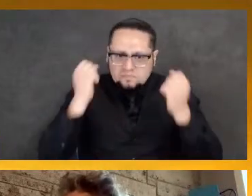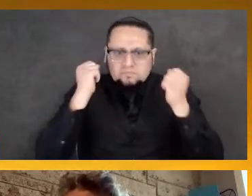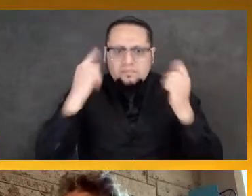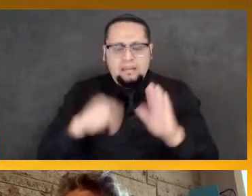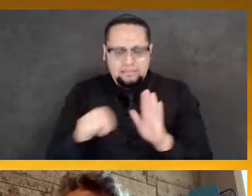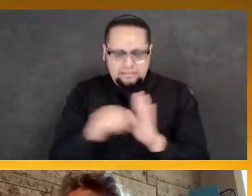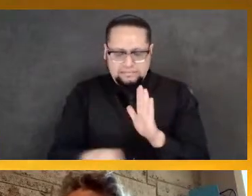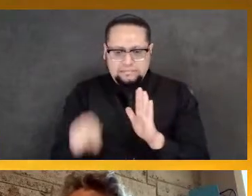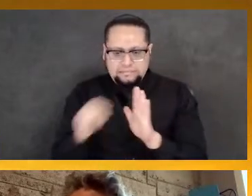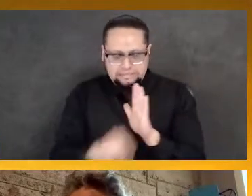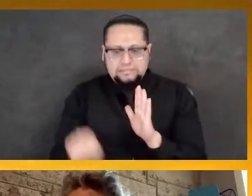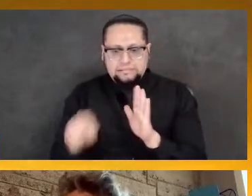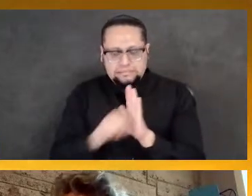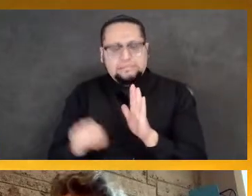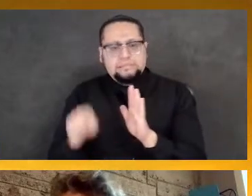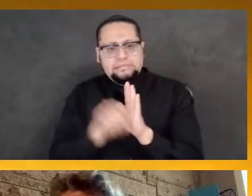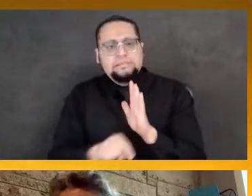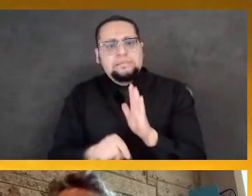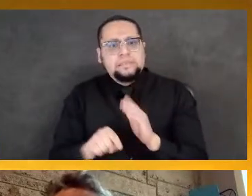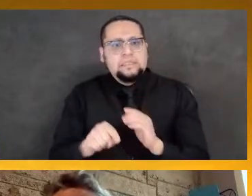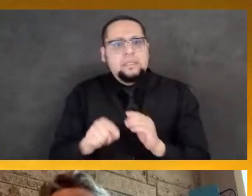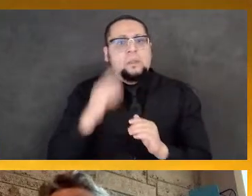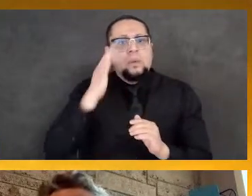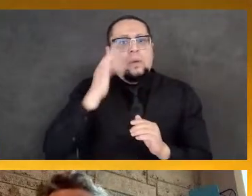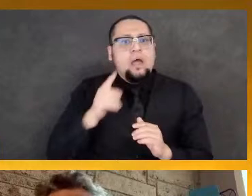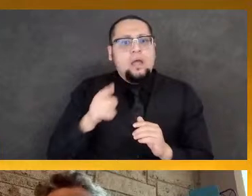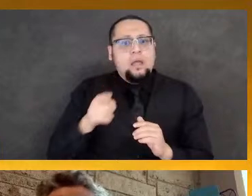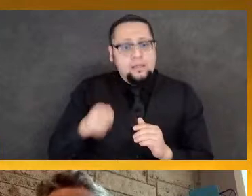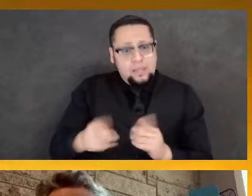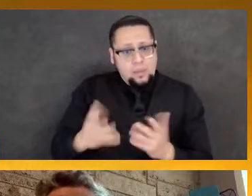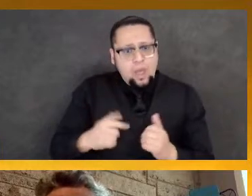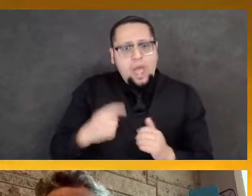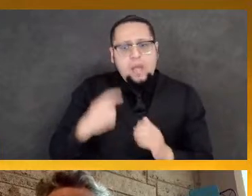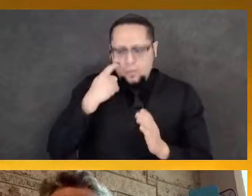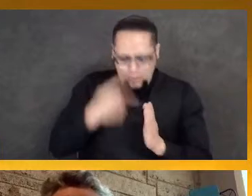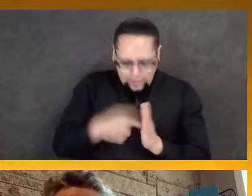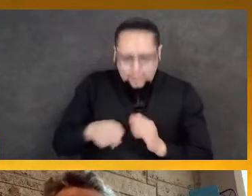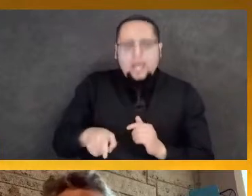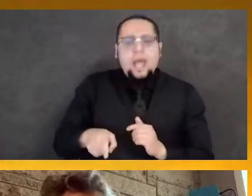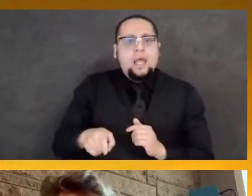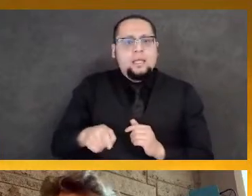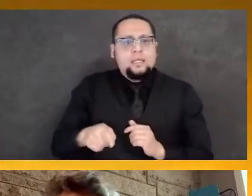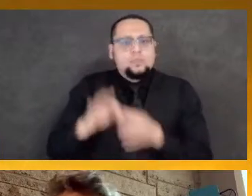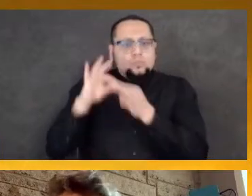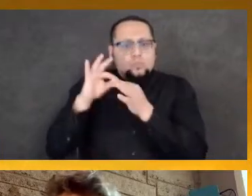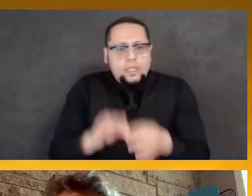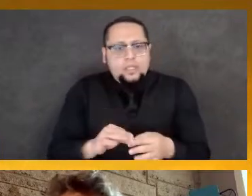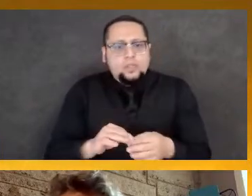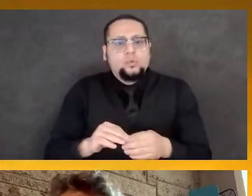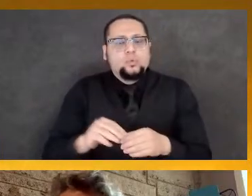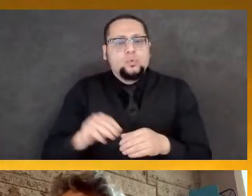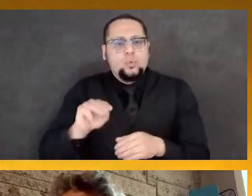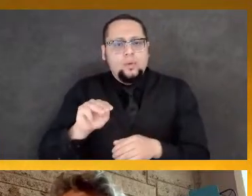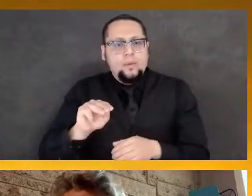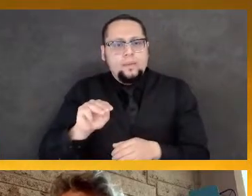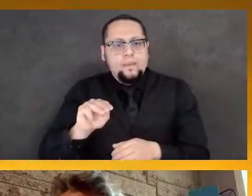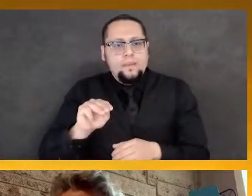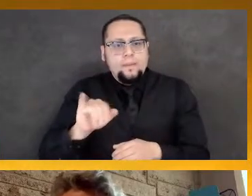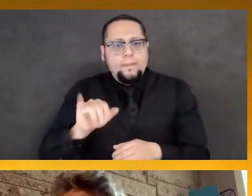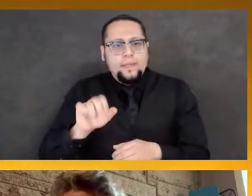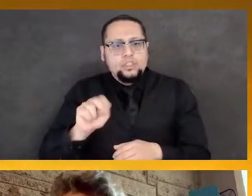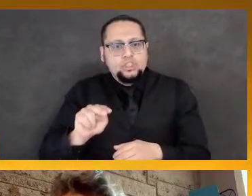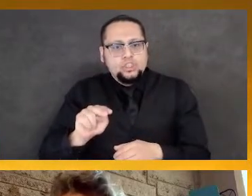to make them being recognized, related them with the missions. So it's a lot of work that need to be